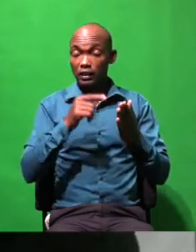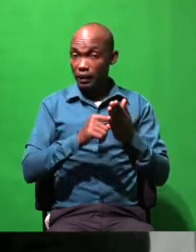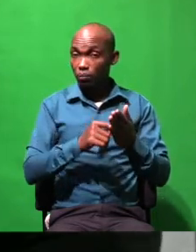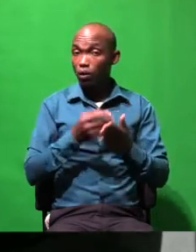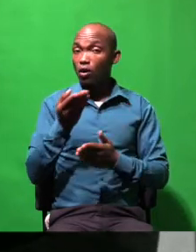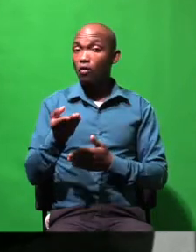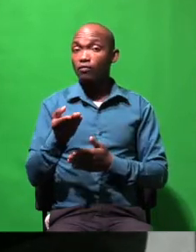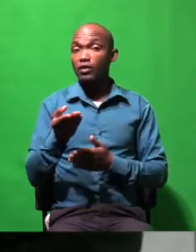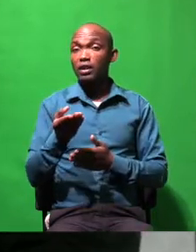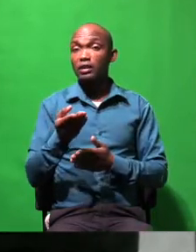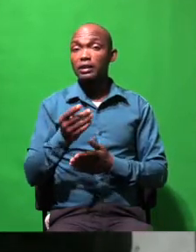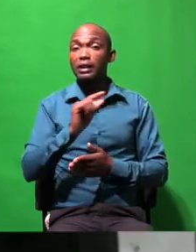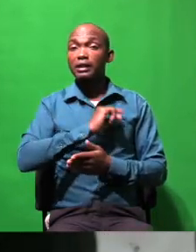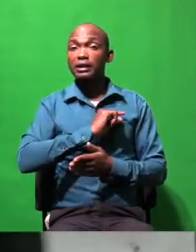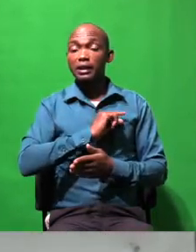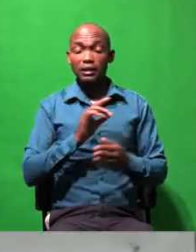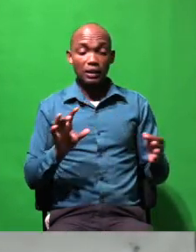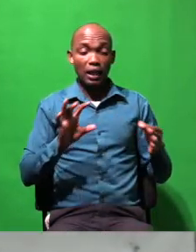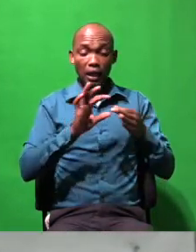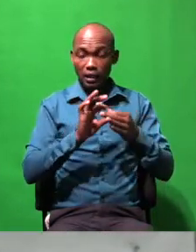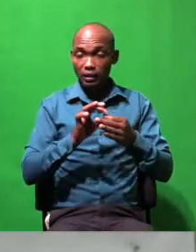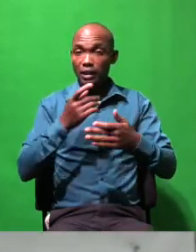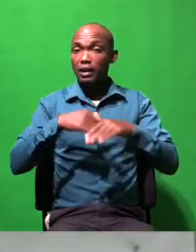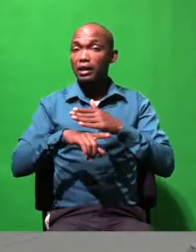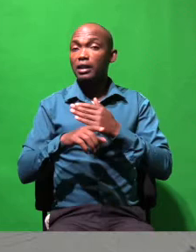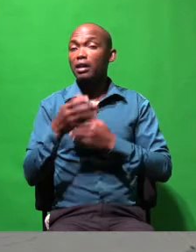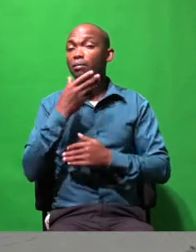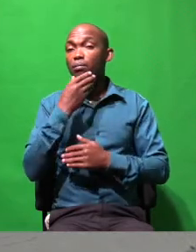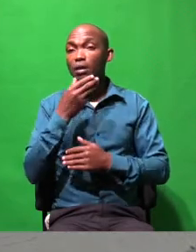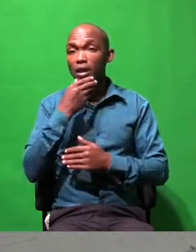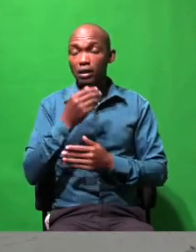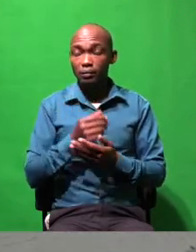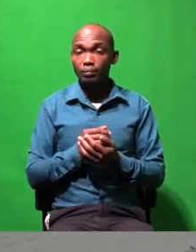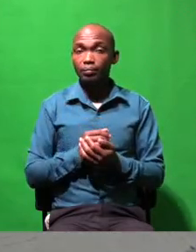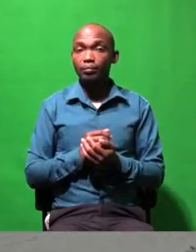sex-linked traits in man. She said, red,